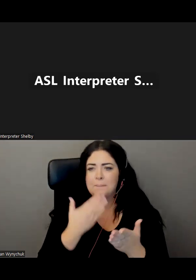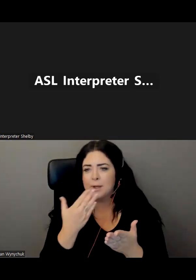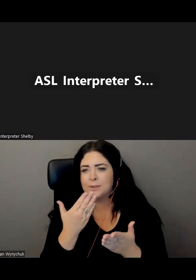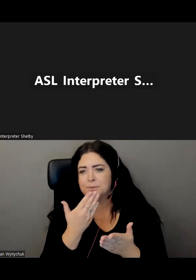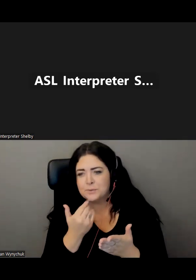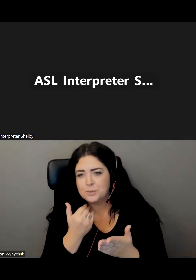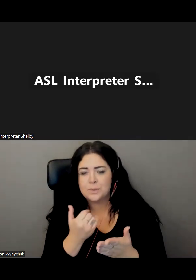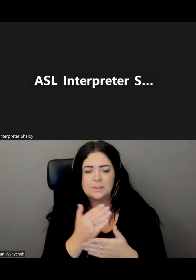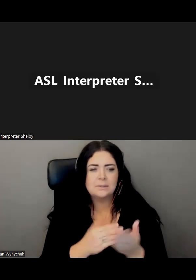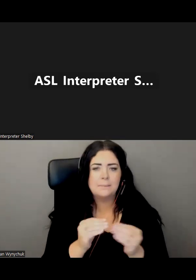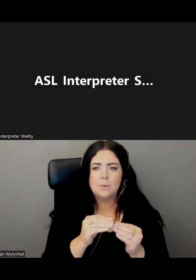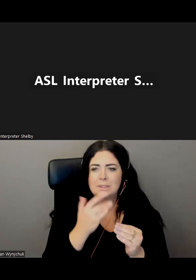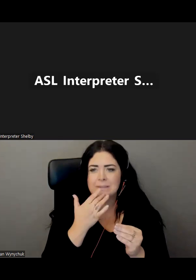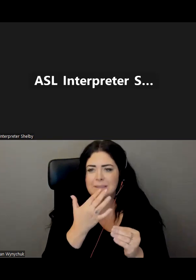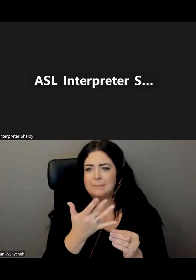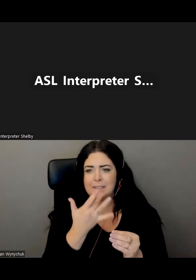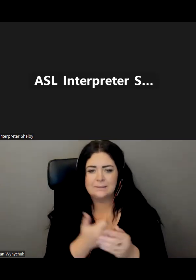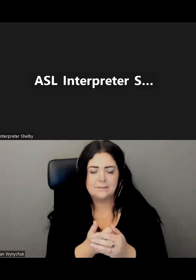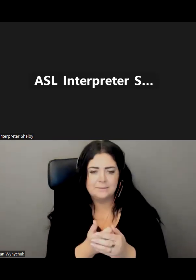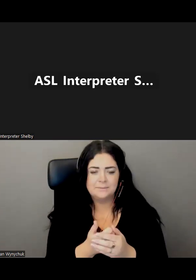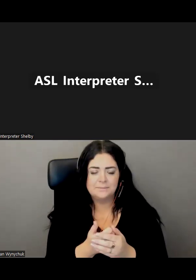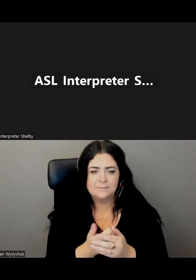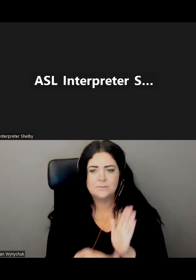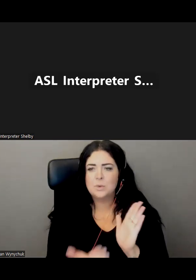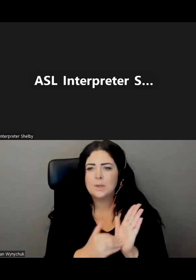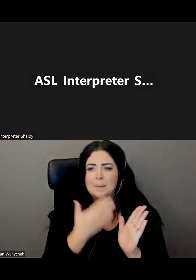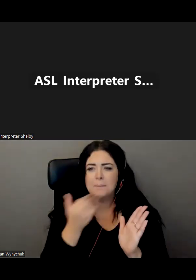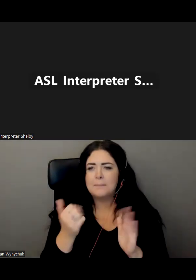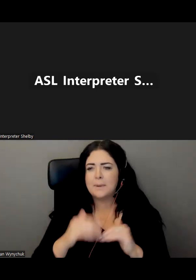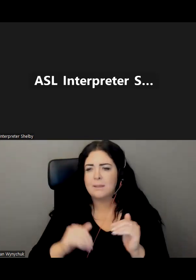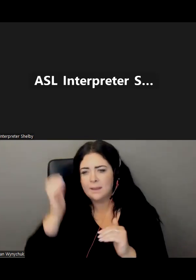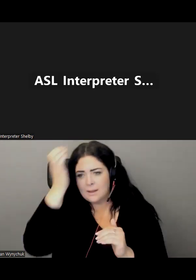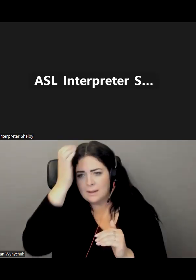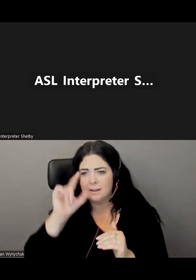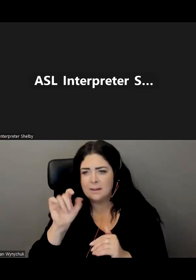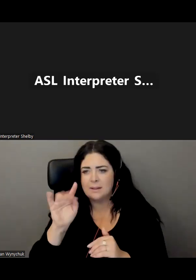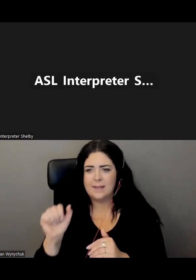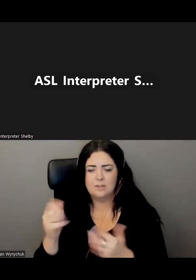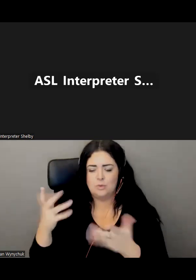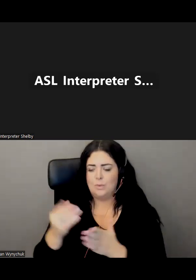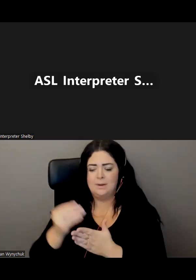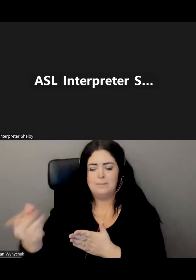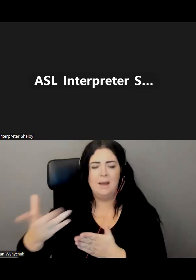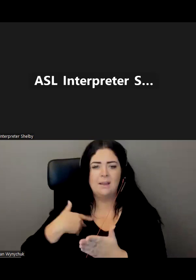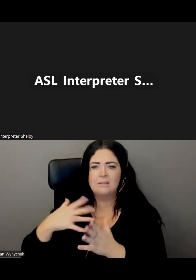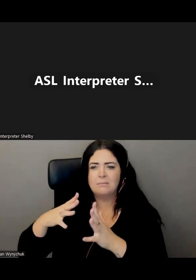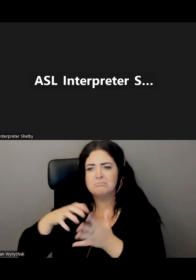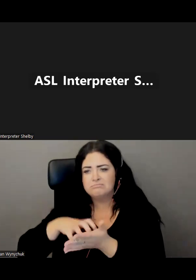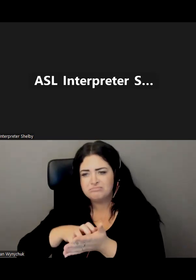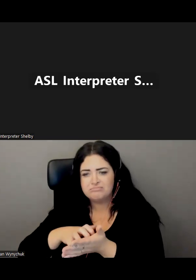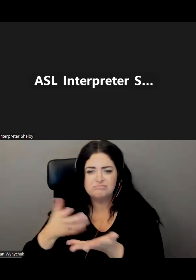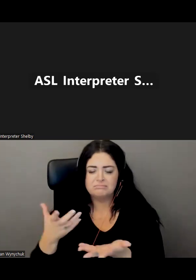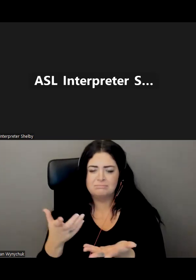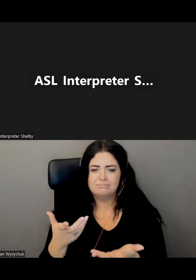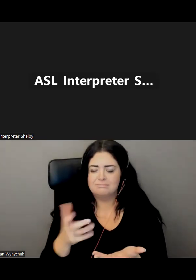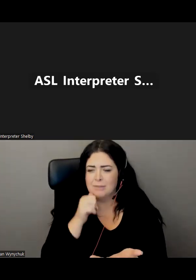that they're just a much better alternative than getting that lettuce in the grocery store that's already half wilted, and it's